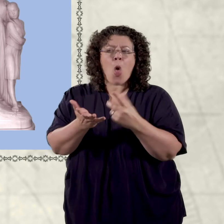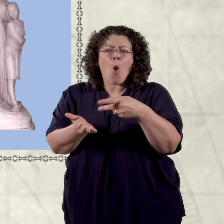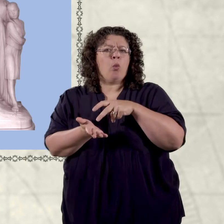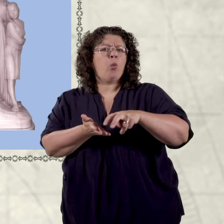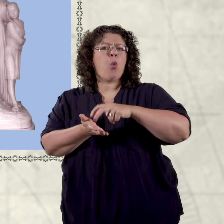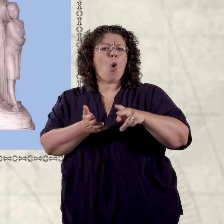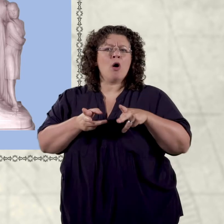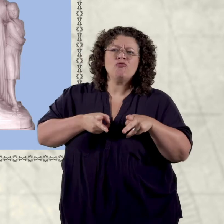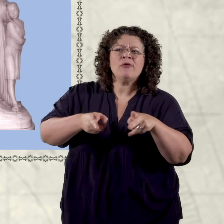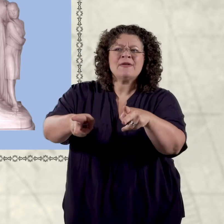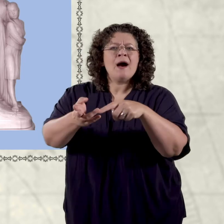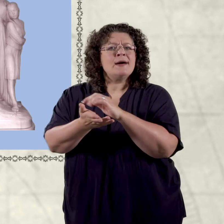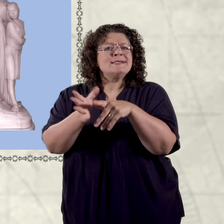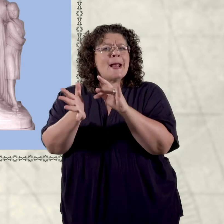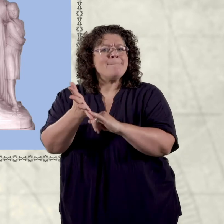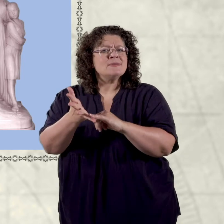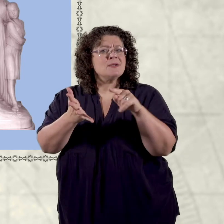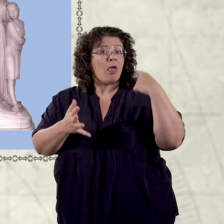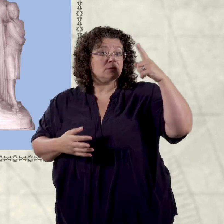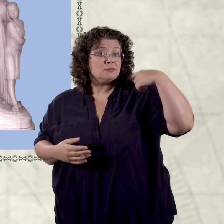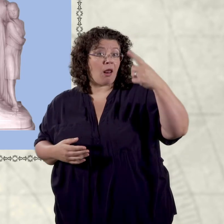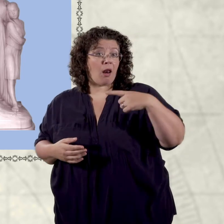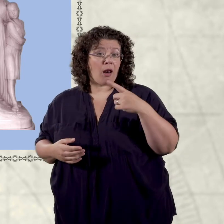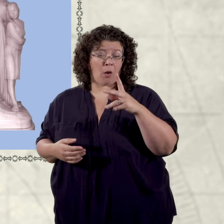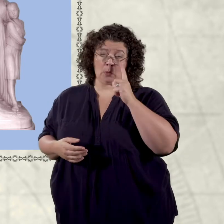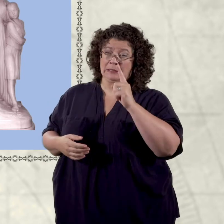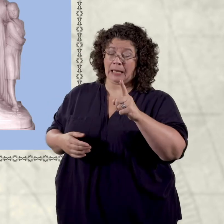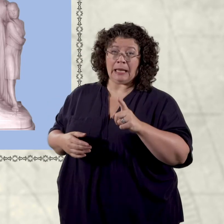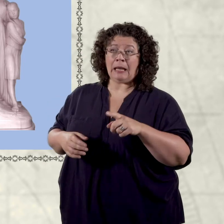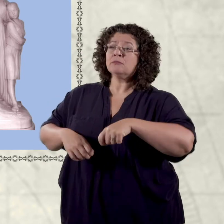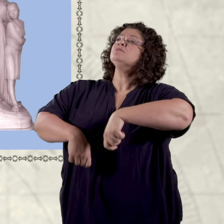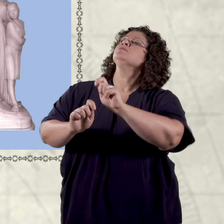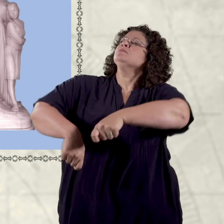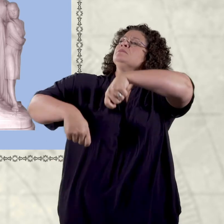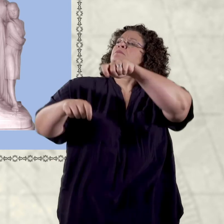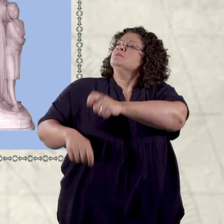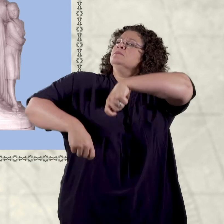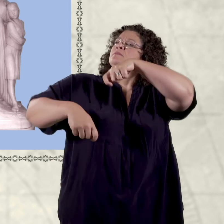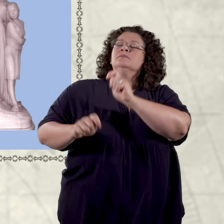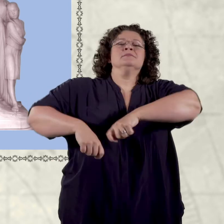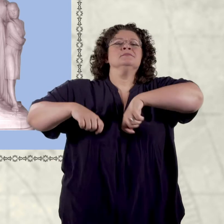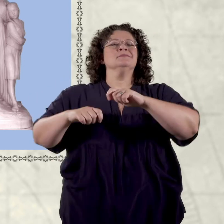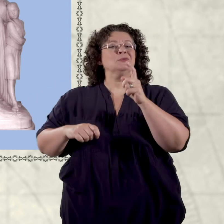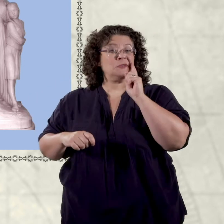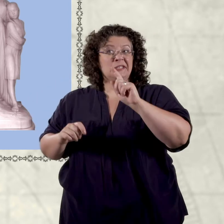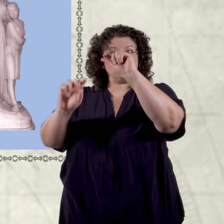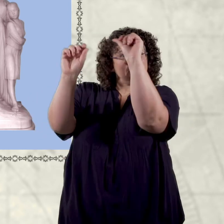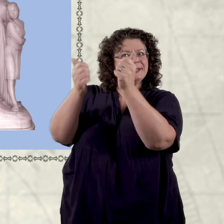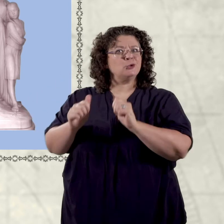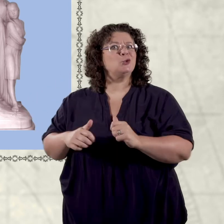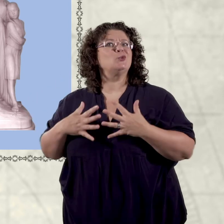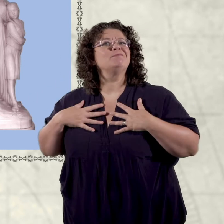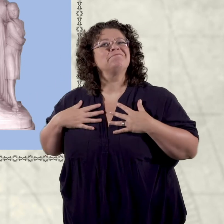Thames in London, in both of those places, you'll find a great big statue